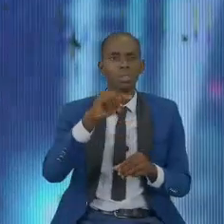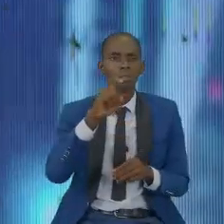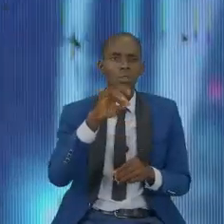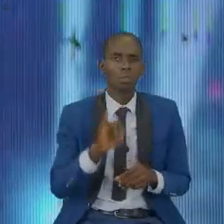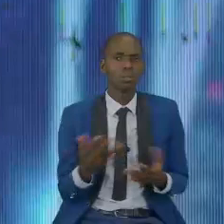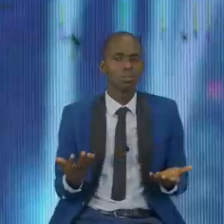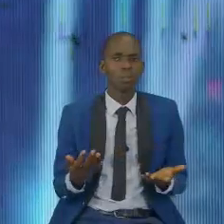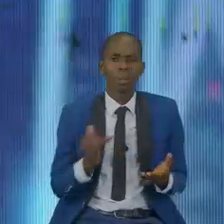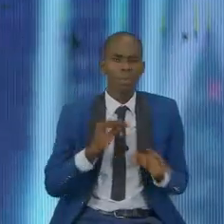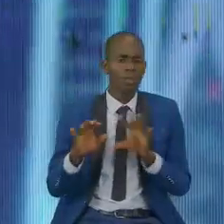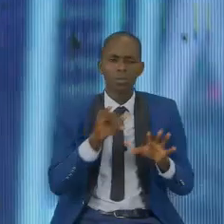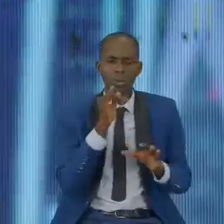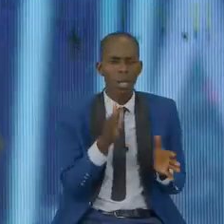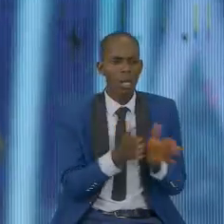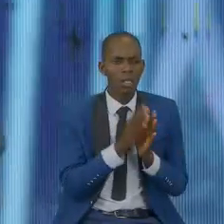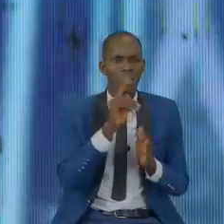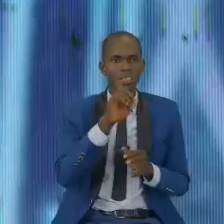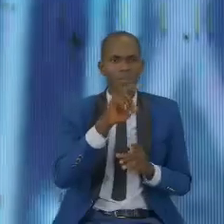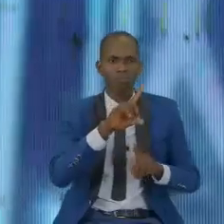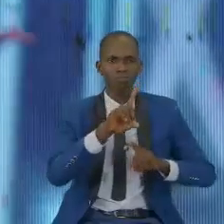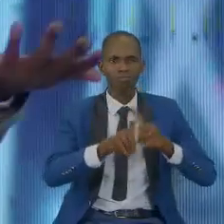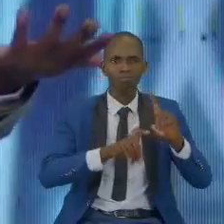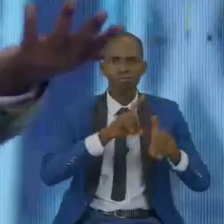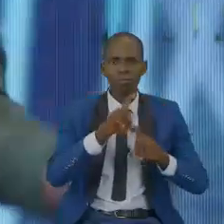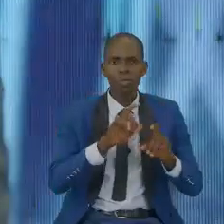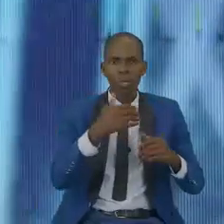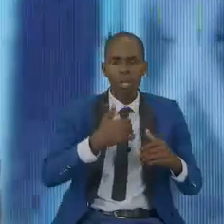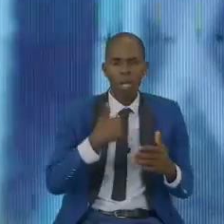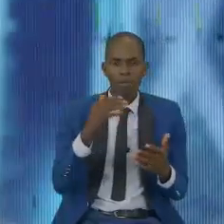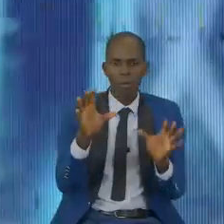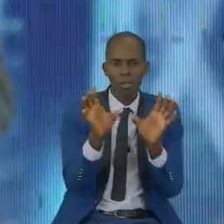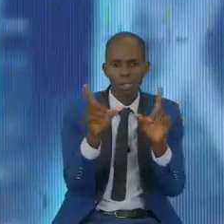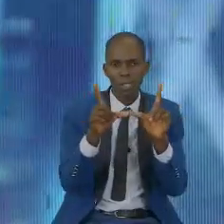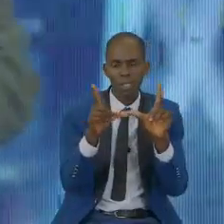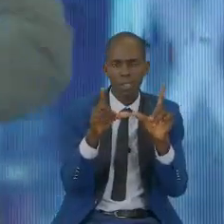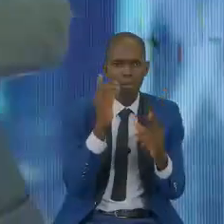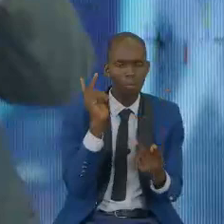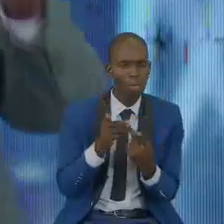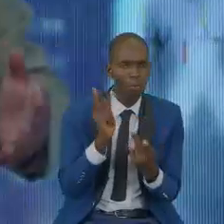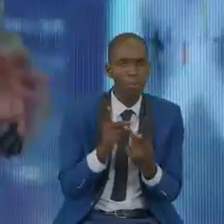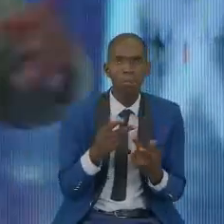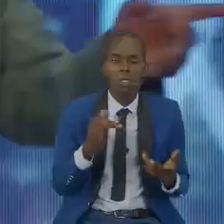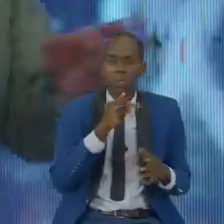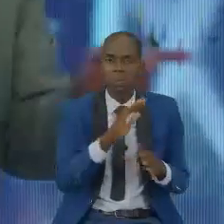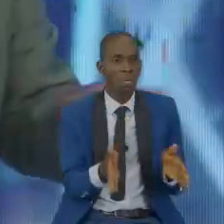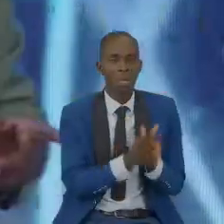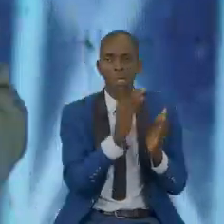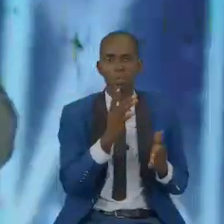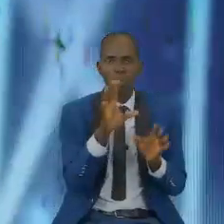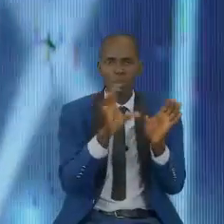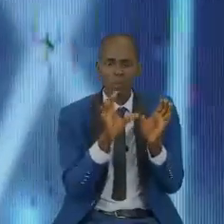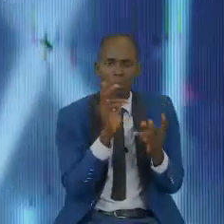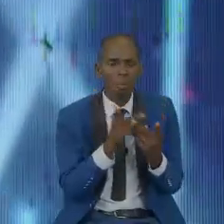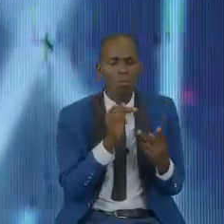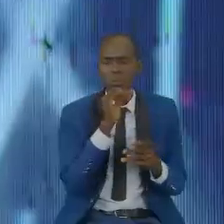when did you renew your license last? No, I just have faith. And then while he's driving, I'm not looking here